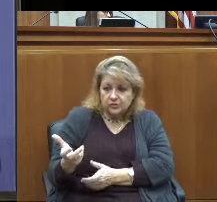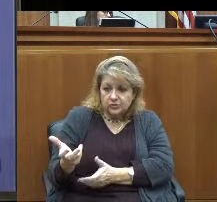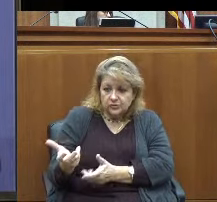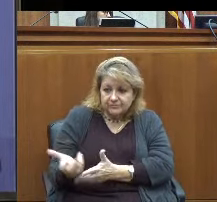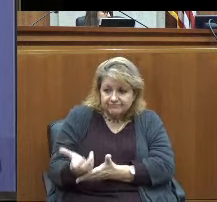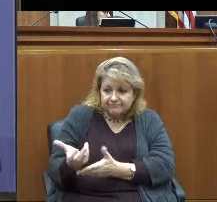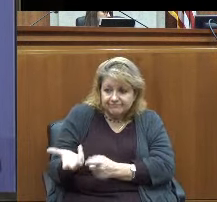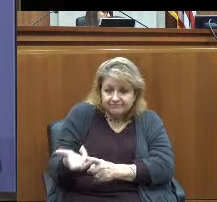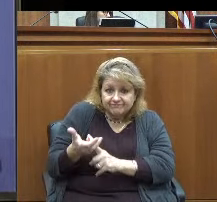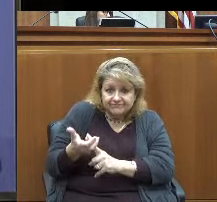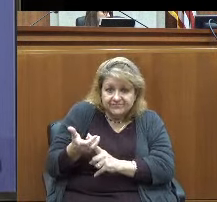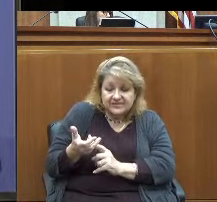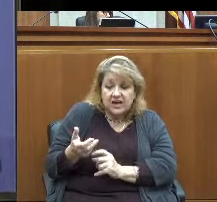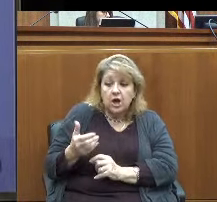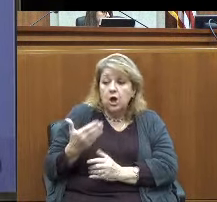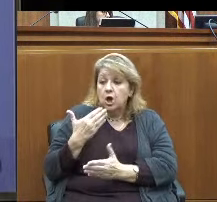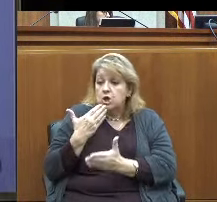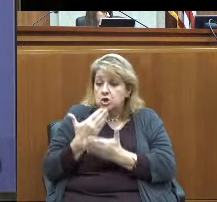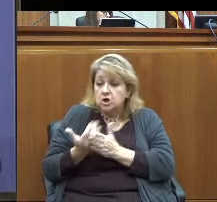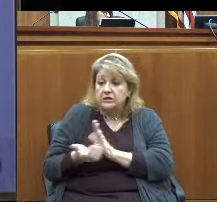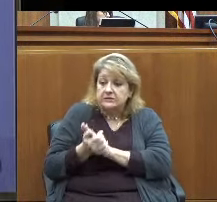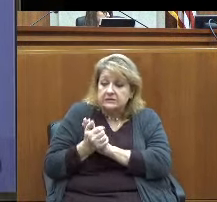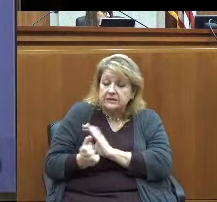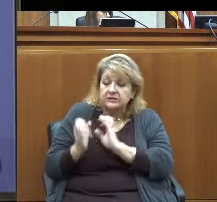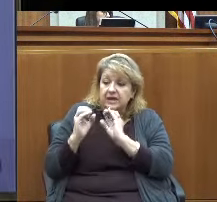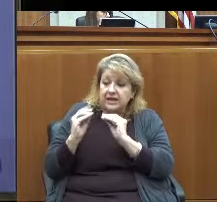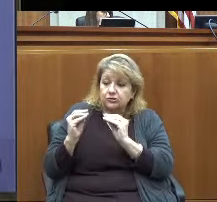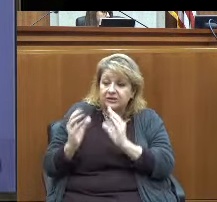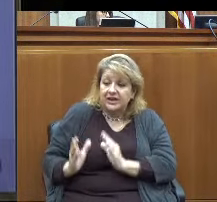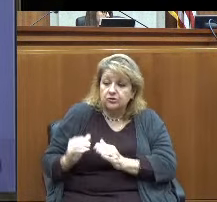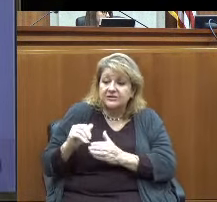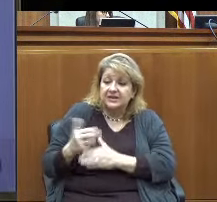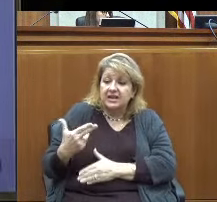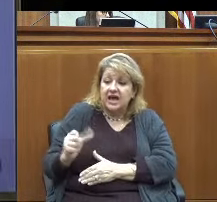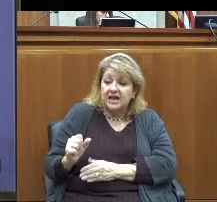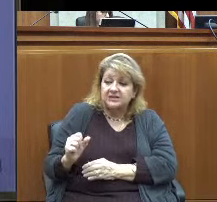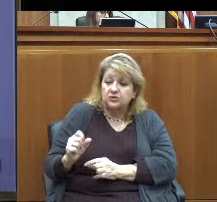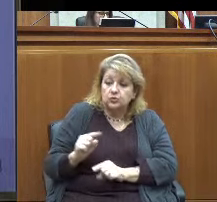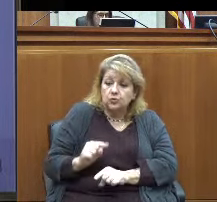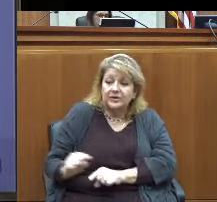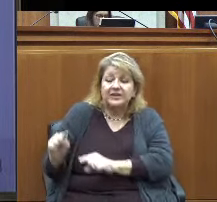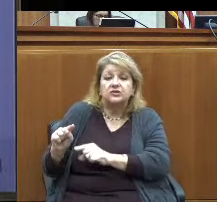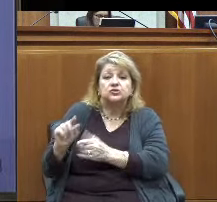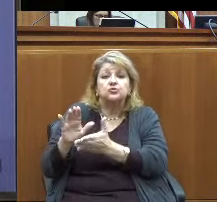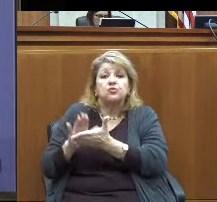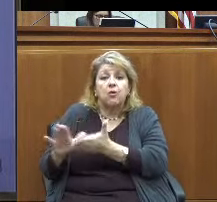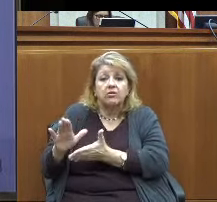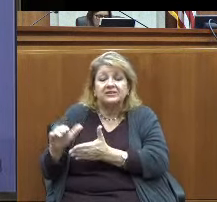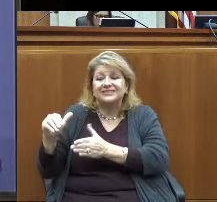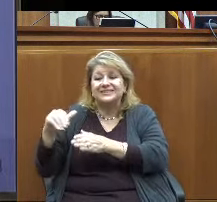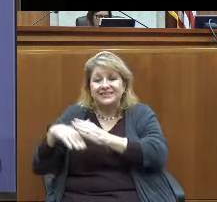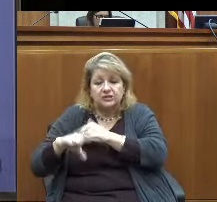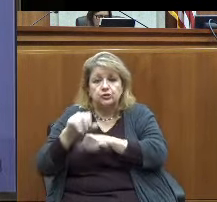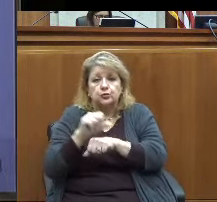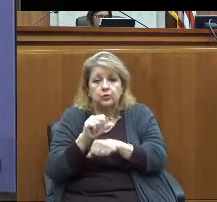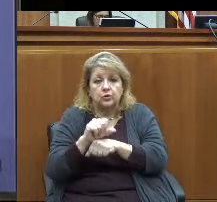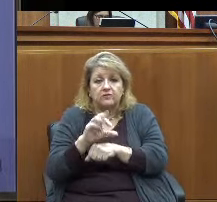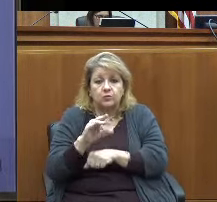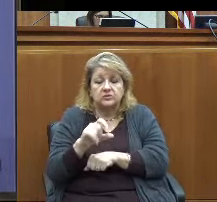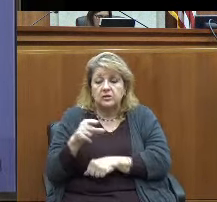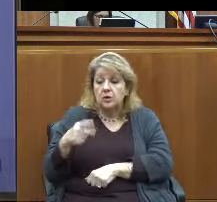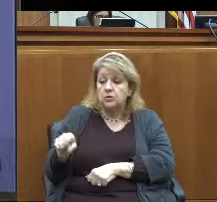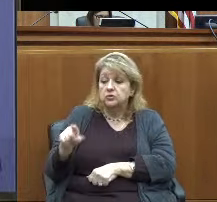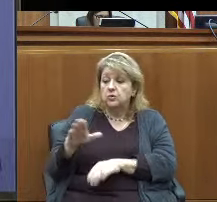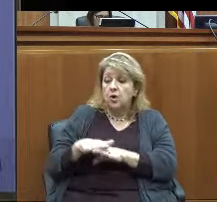highly skilled educators beginning in high school and then extending through college and into the workforce profession. Students who are on a